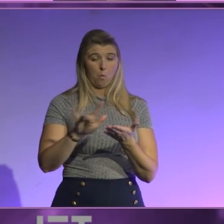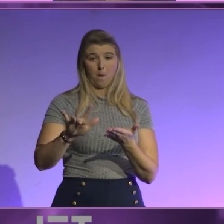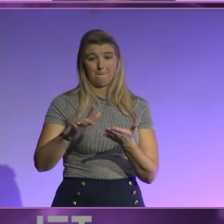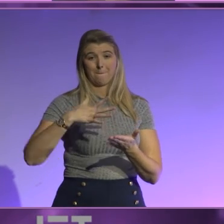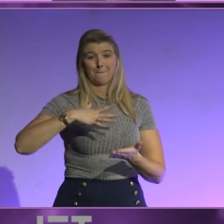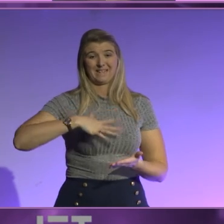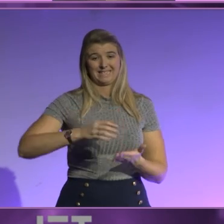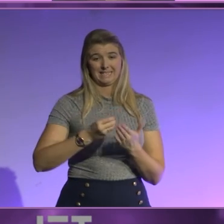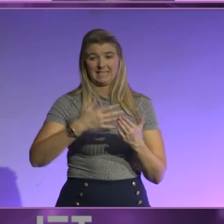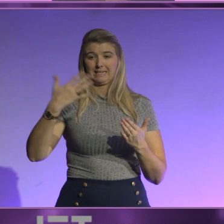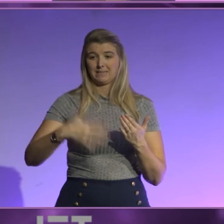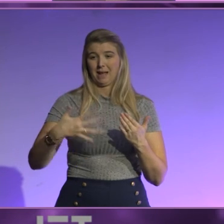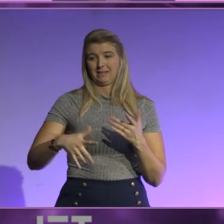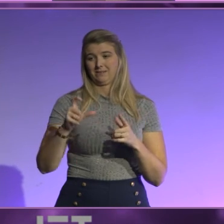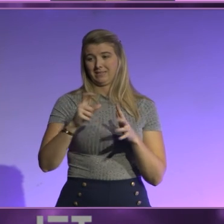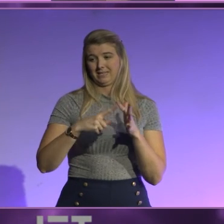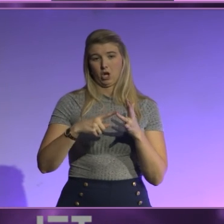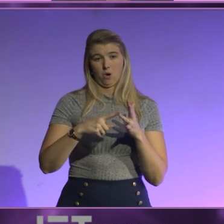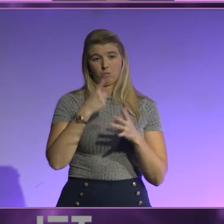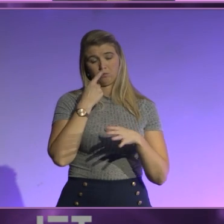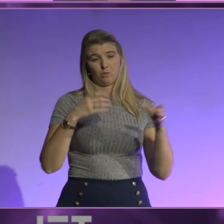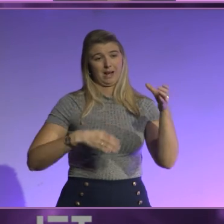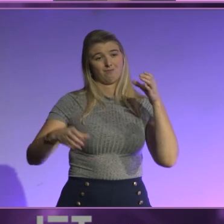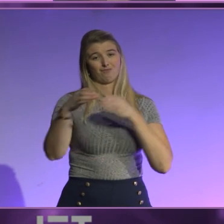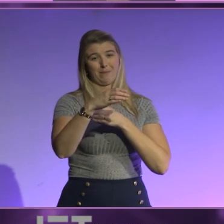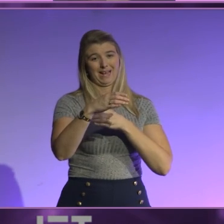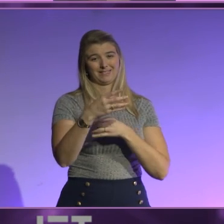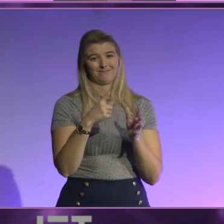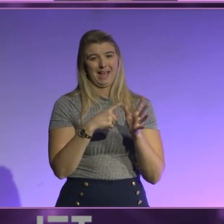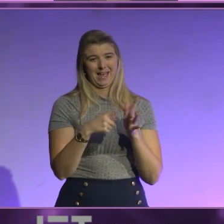for expensive CEOs and replace them with AI.